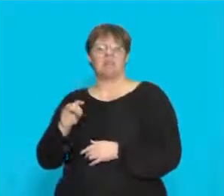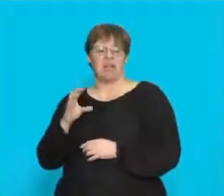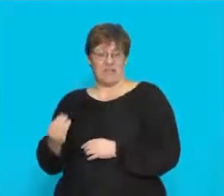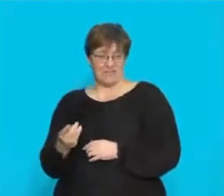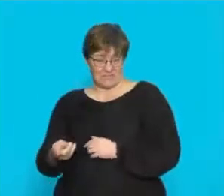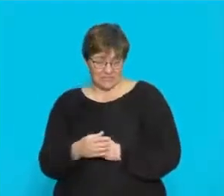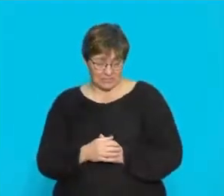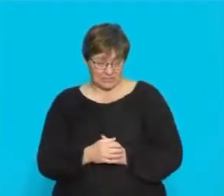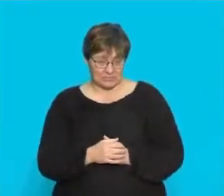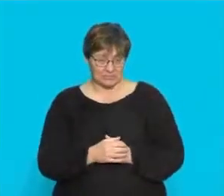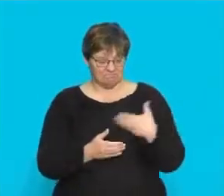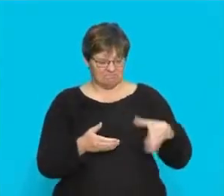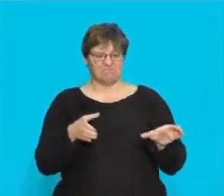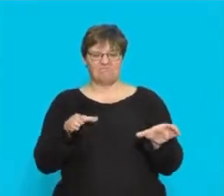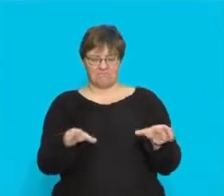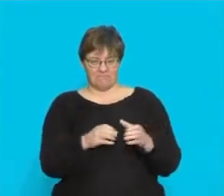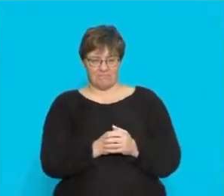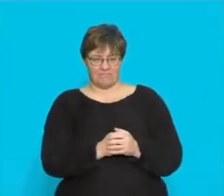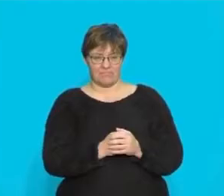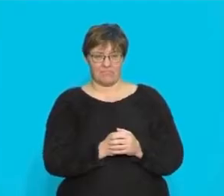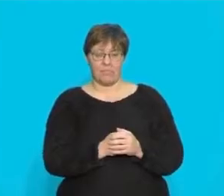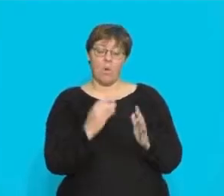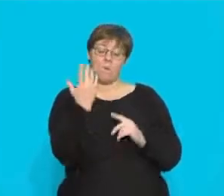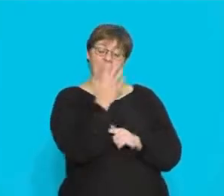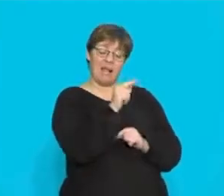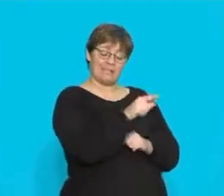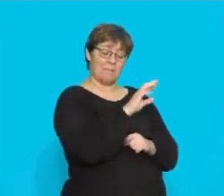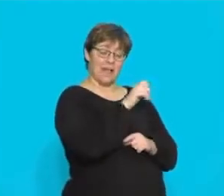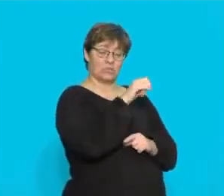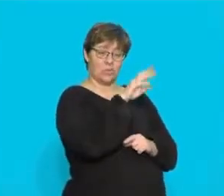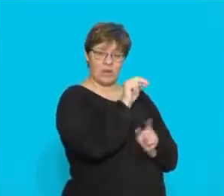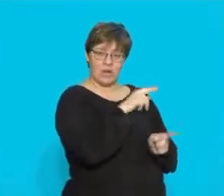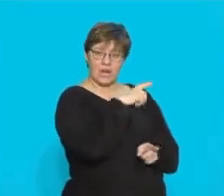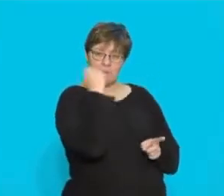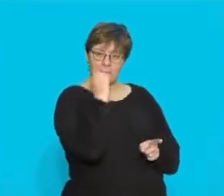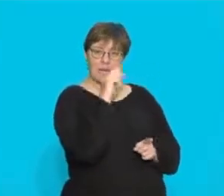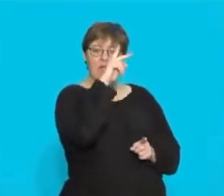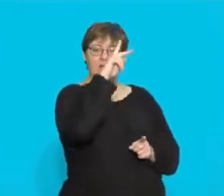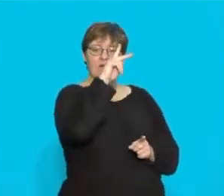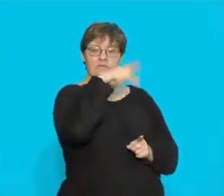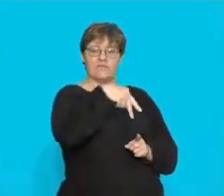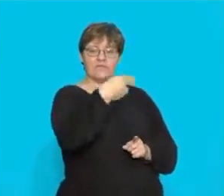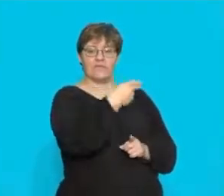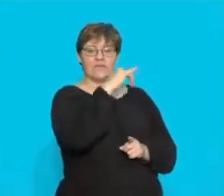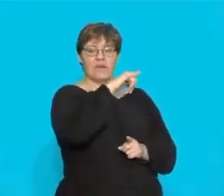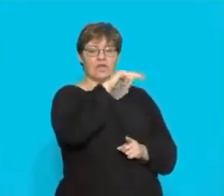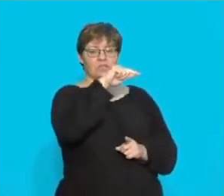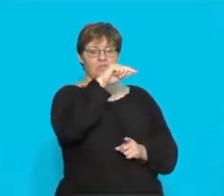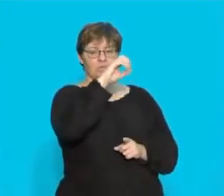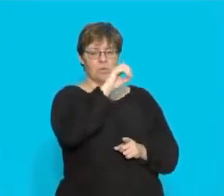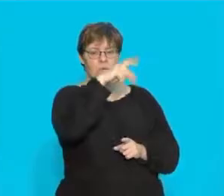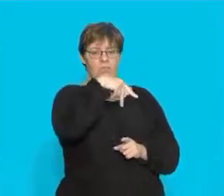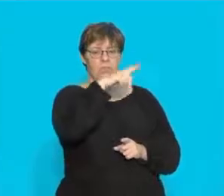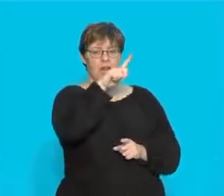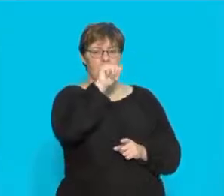plankton. Now, the plant-like plankton are called phytoplankton. And as you can see over